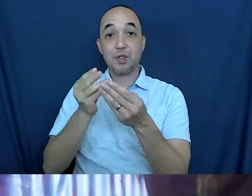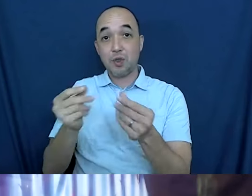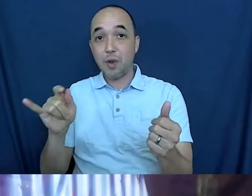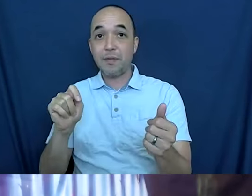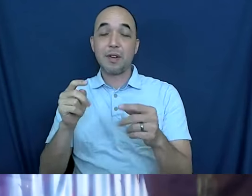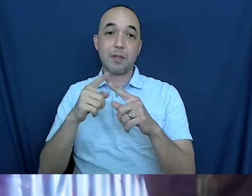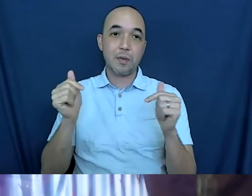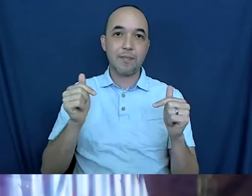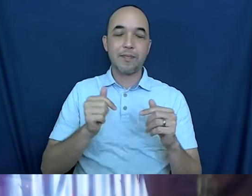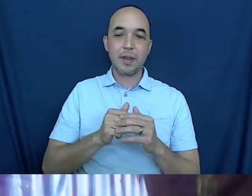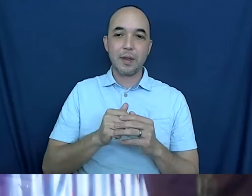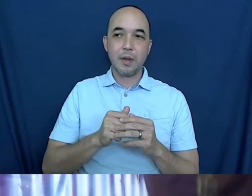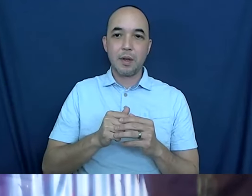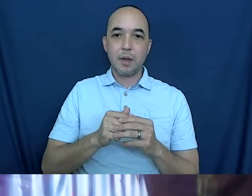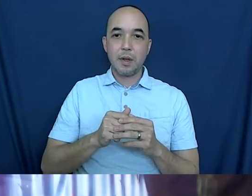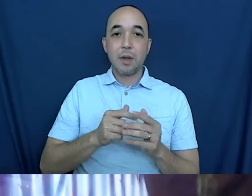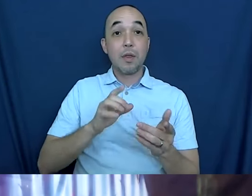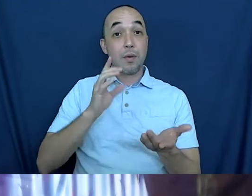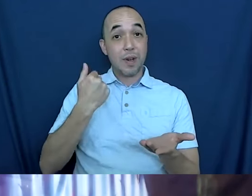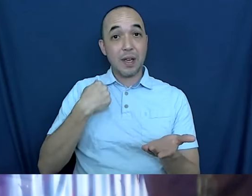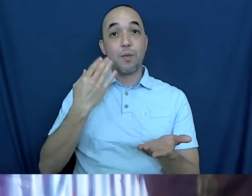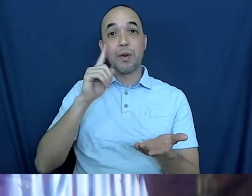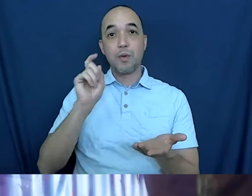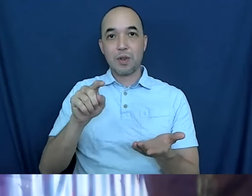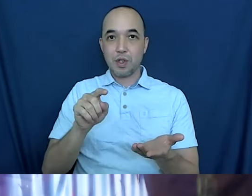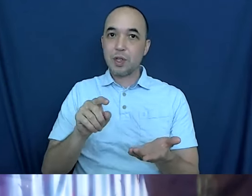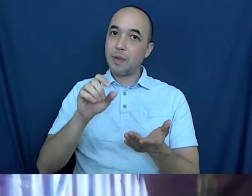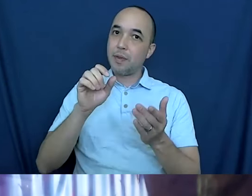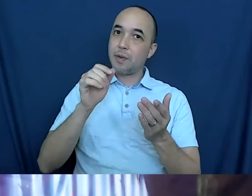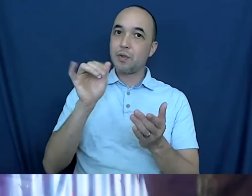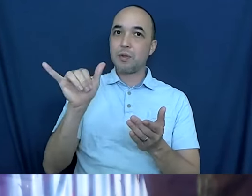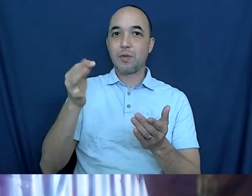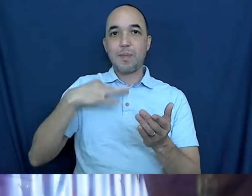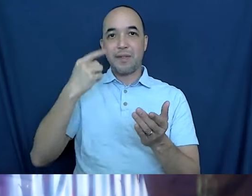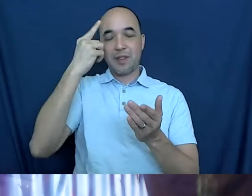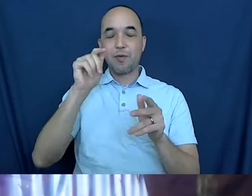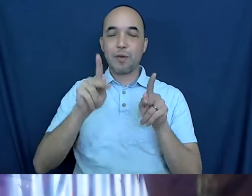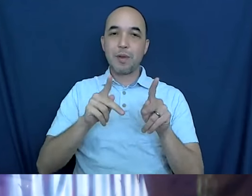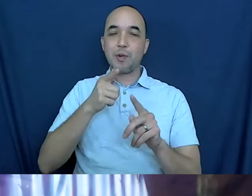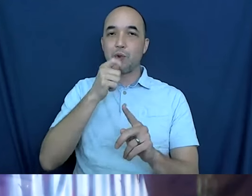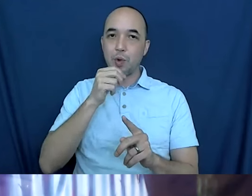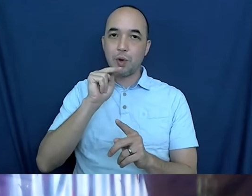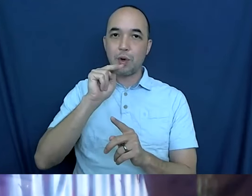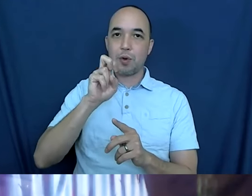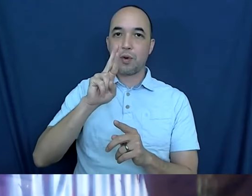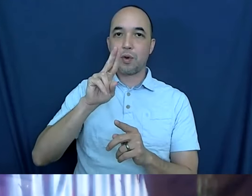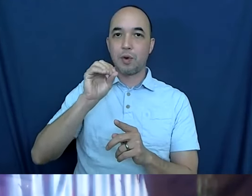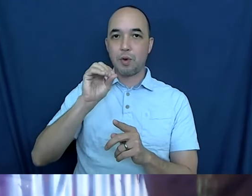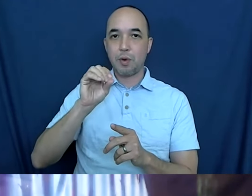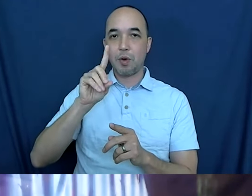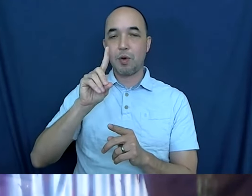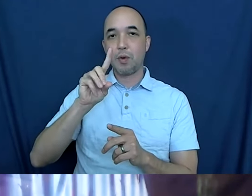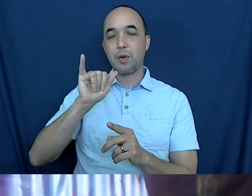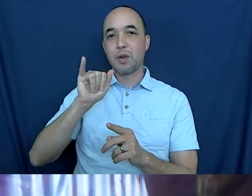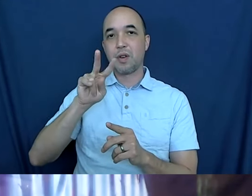some benefits too for people facing some neuro challenges. So she says, I still have some chemo brain, so my